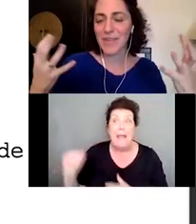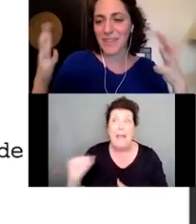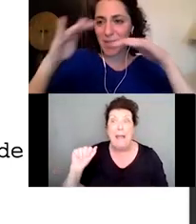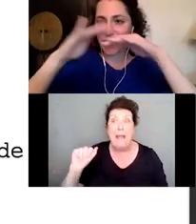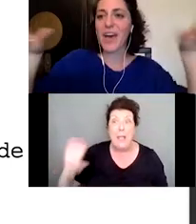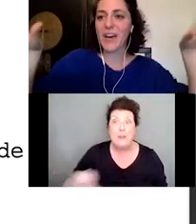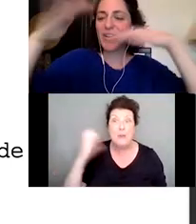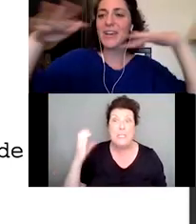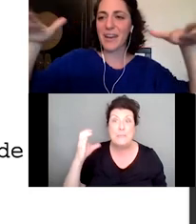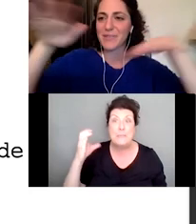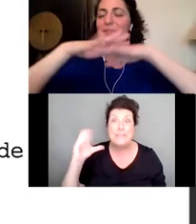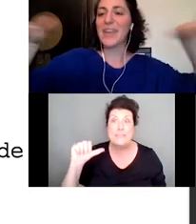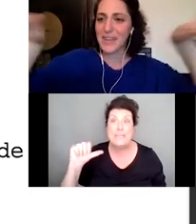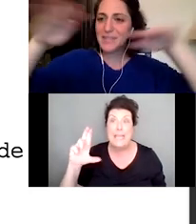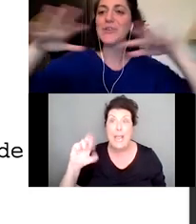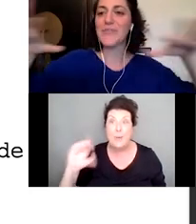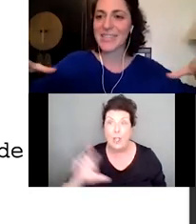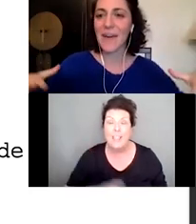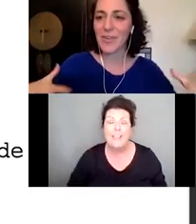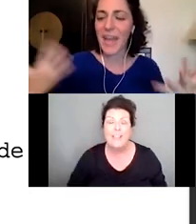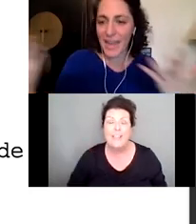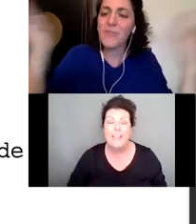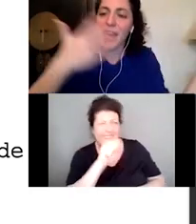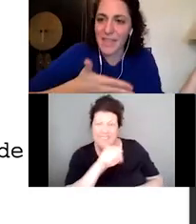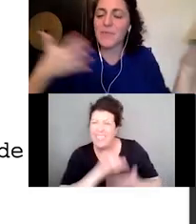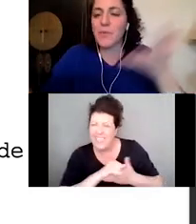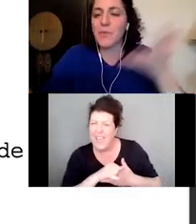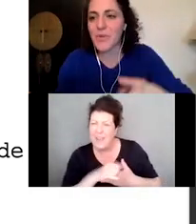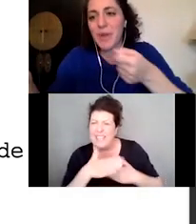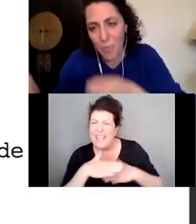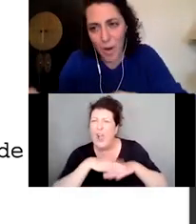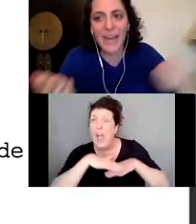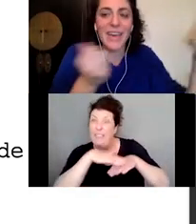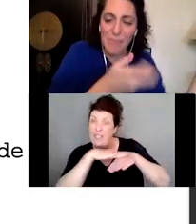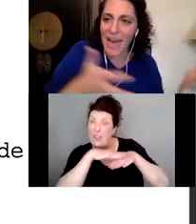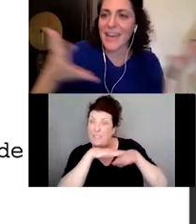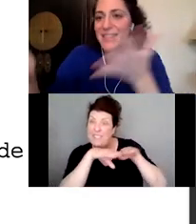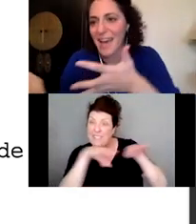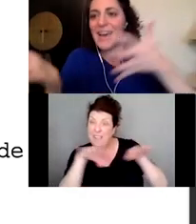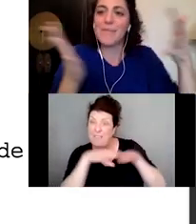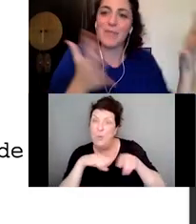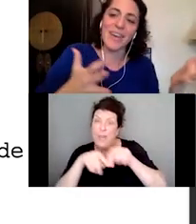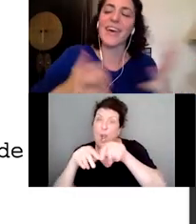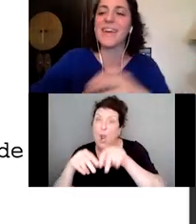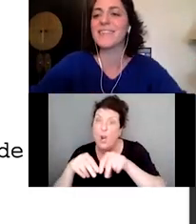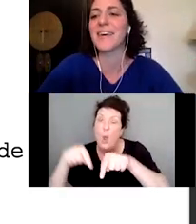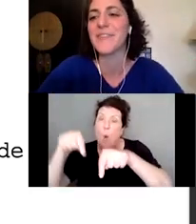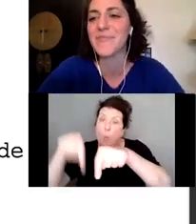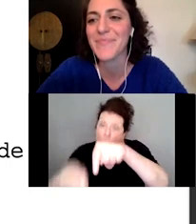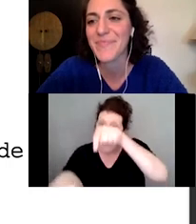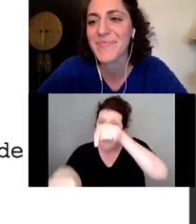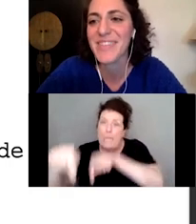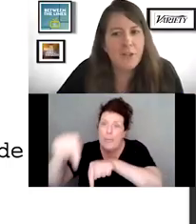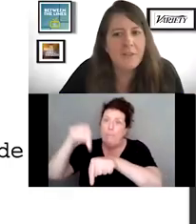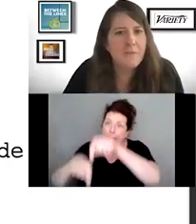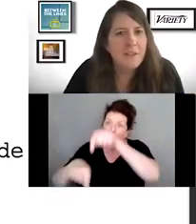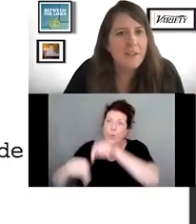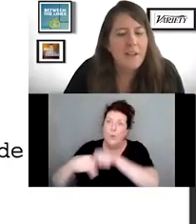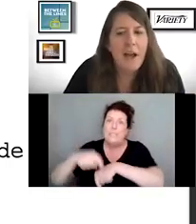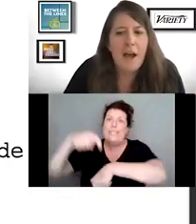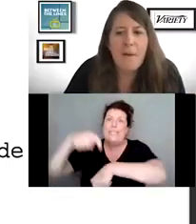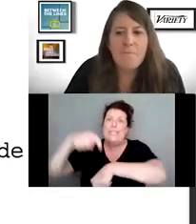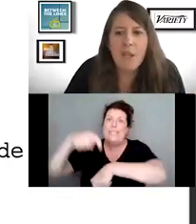like that very on sort of like a surface level, like, Oh yeah, that's what we're doing. We are walking back in time looking. So. Sure.